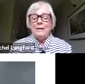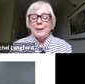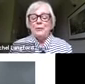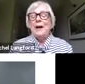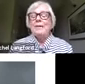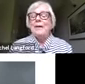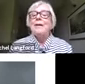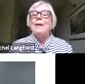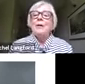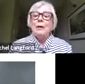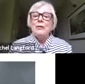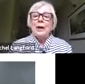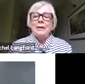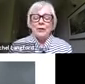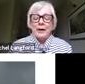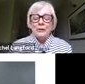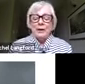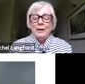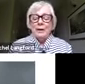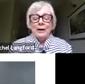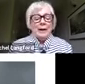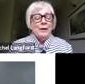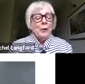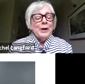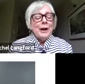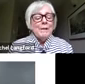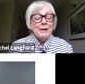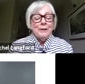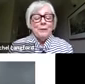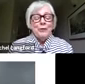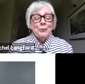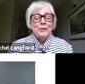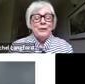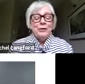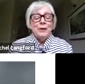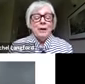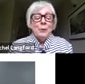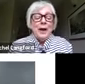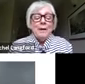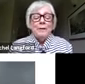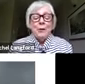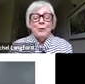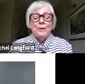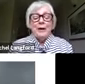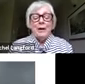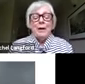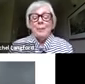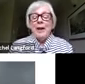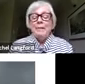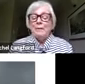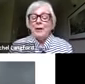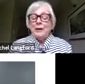to reconceptualizing early childhood education. In organizing this virtual session, we have invoked